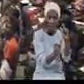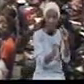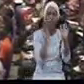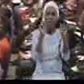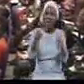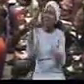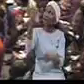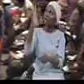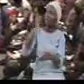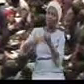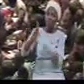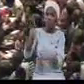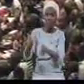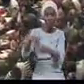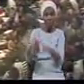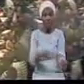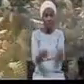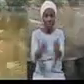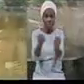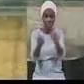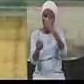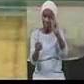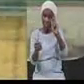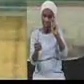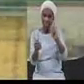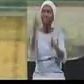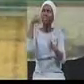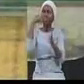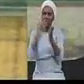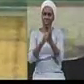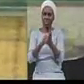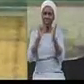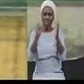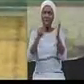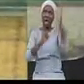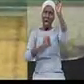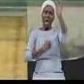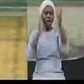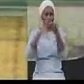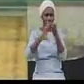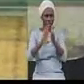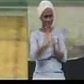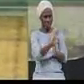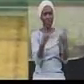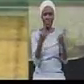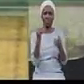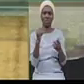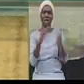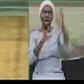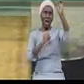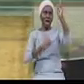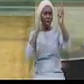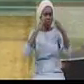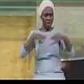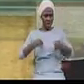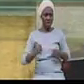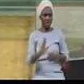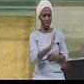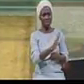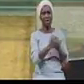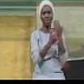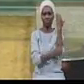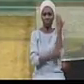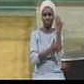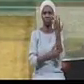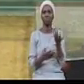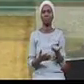those on the streets? It says, I will forgive their sin. I will heal their land.